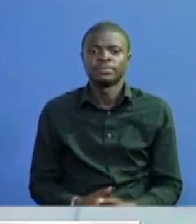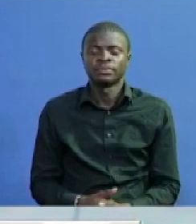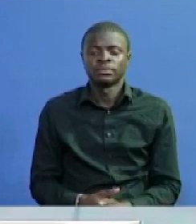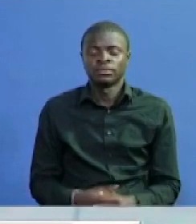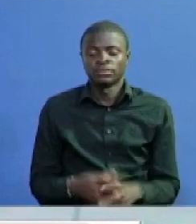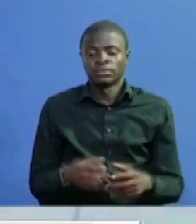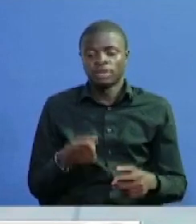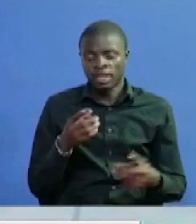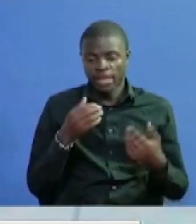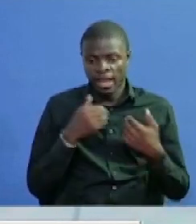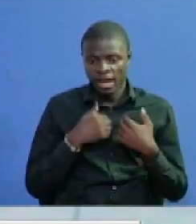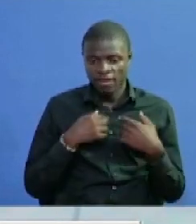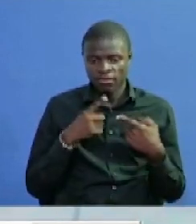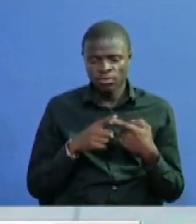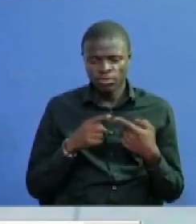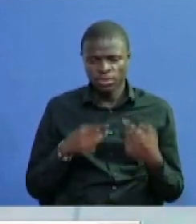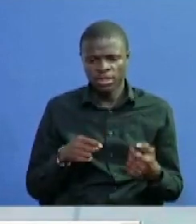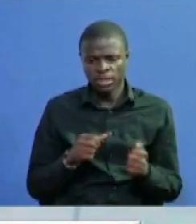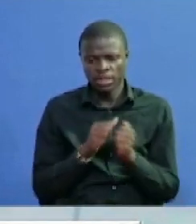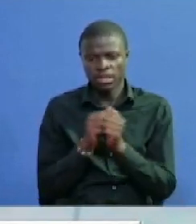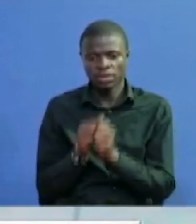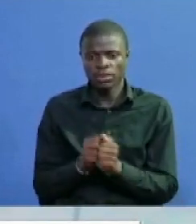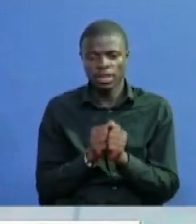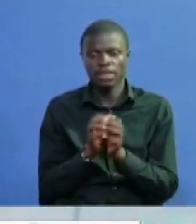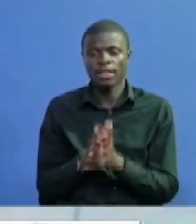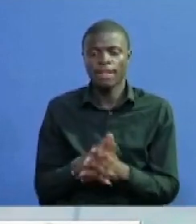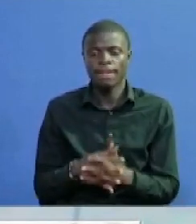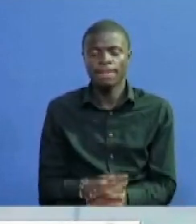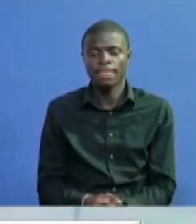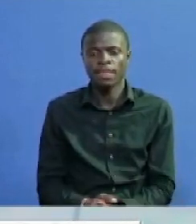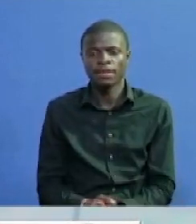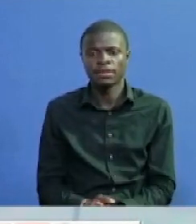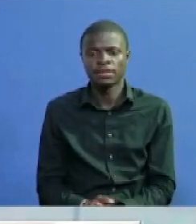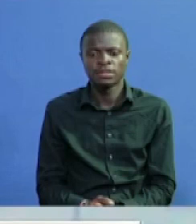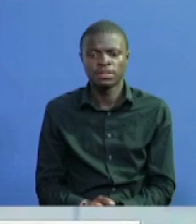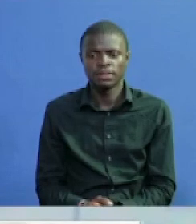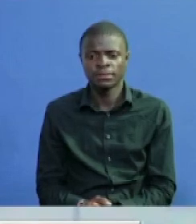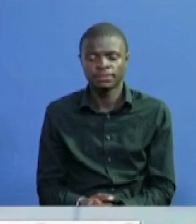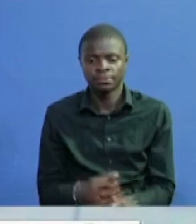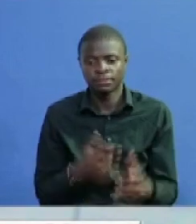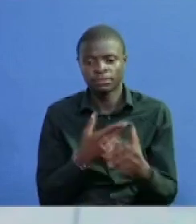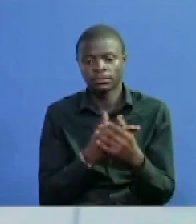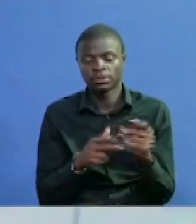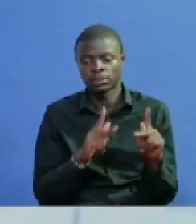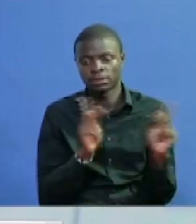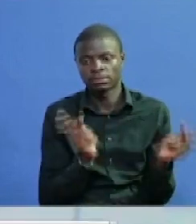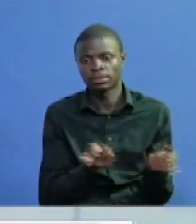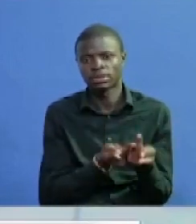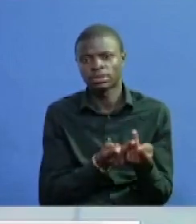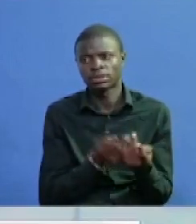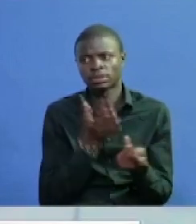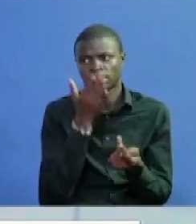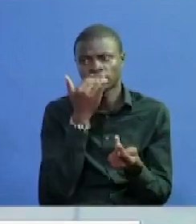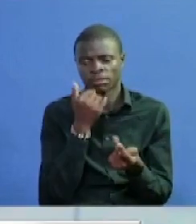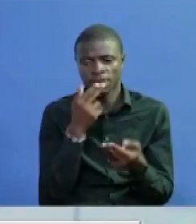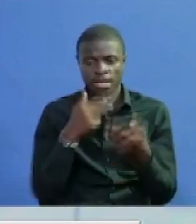love to sit down. A lot of haggling, you will hear a lot of that. Bipartisan, by merely,